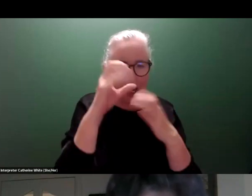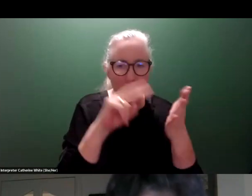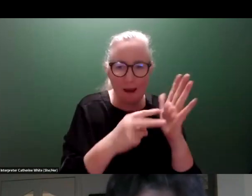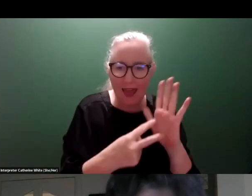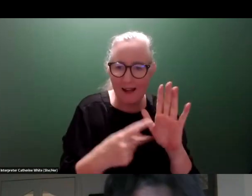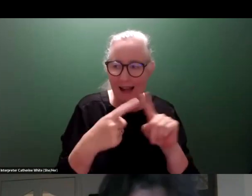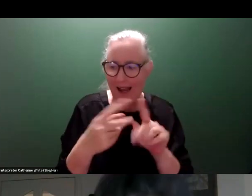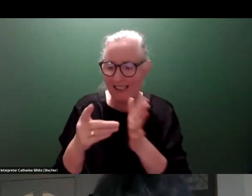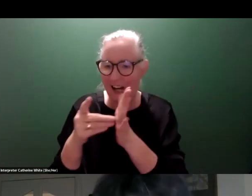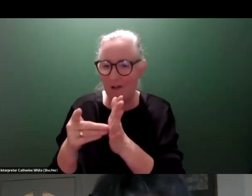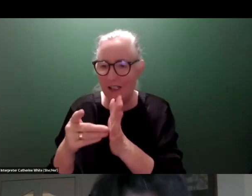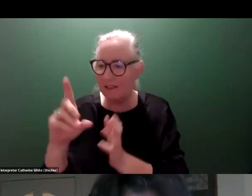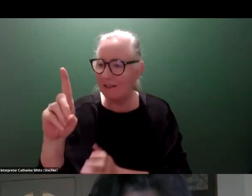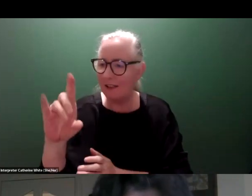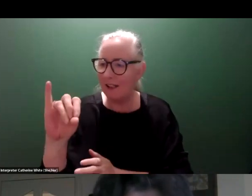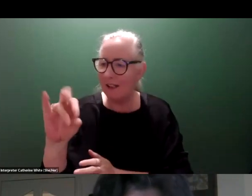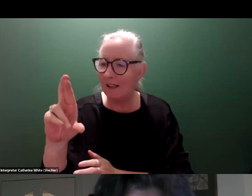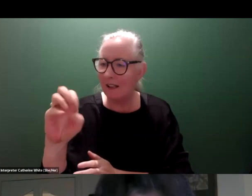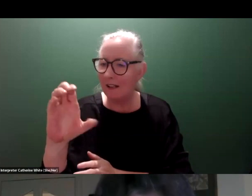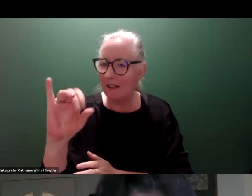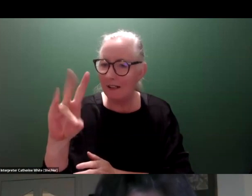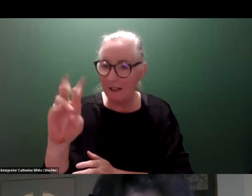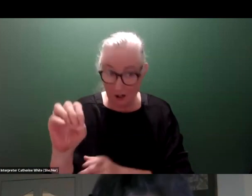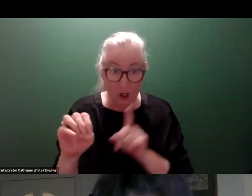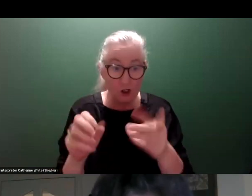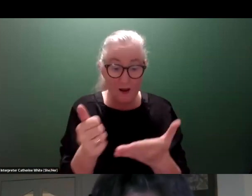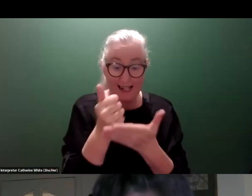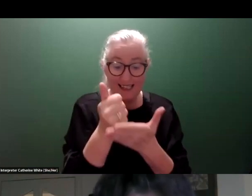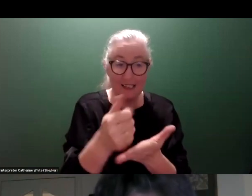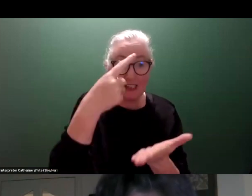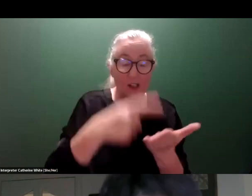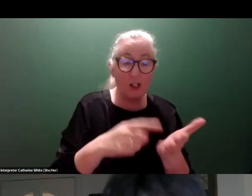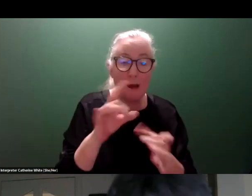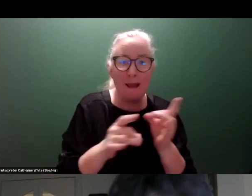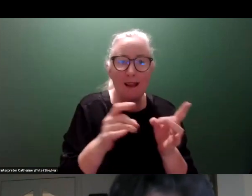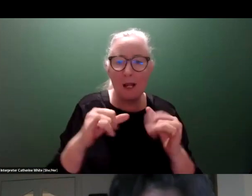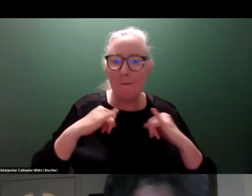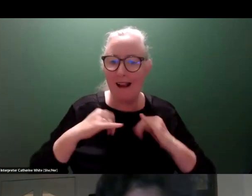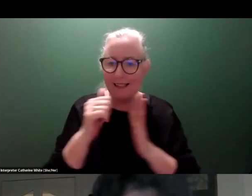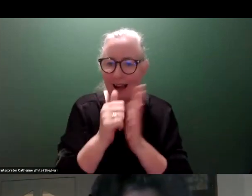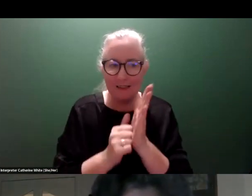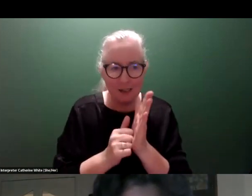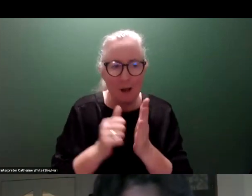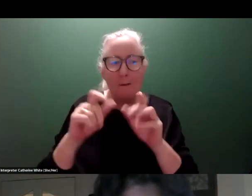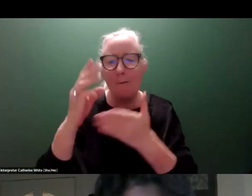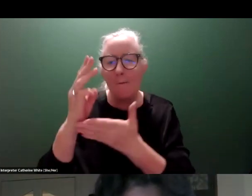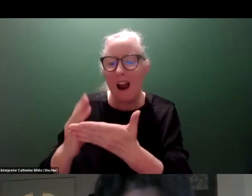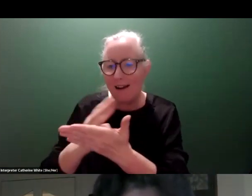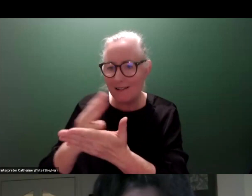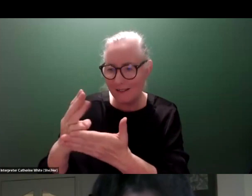directives. So one of the things which the Assisted Decision Making Capacity Act does, Part 8,